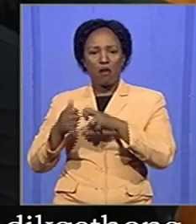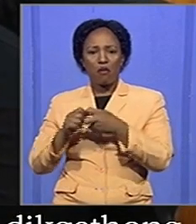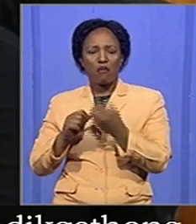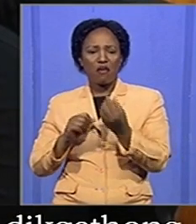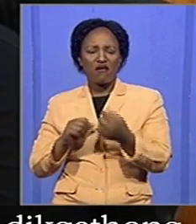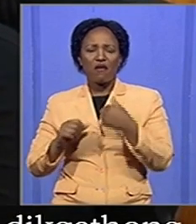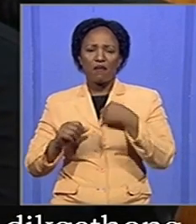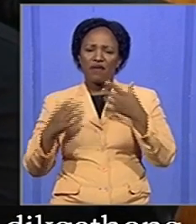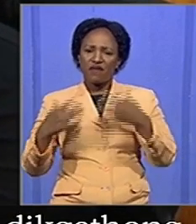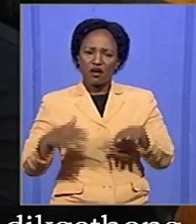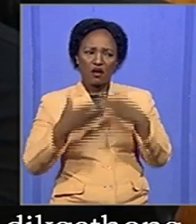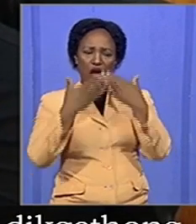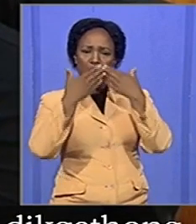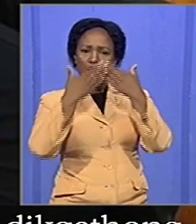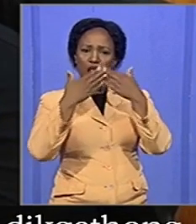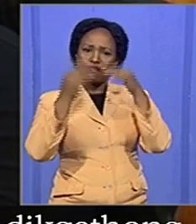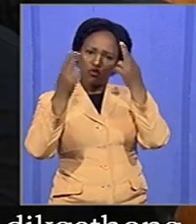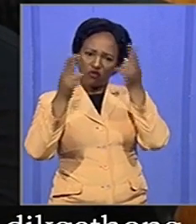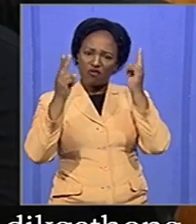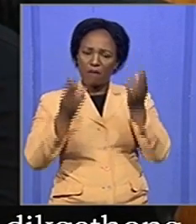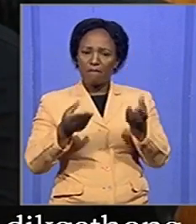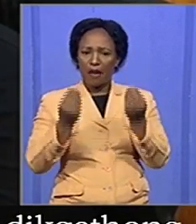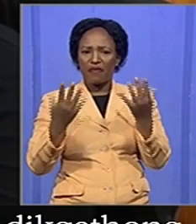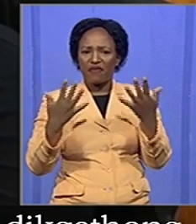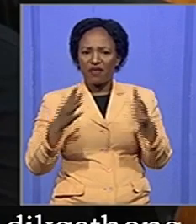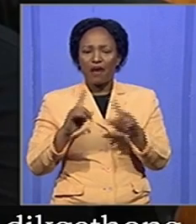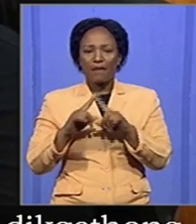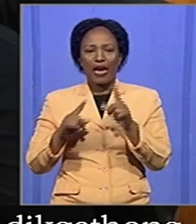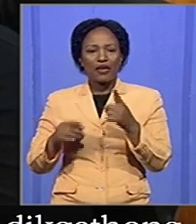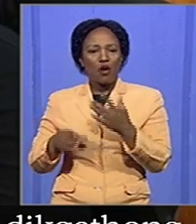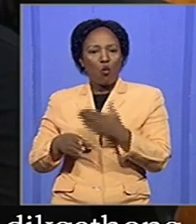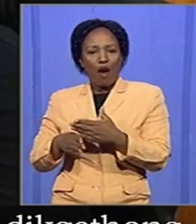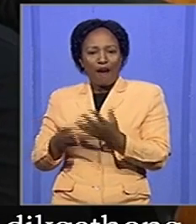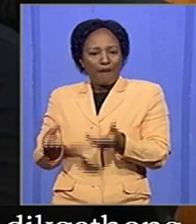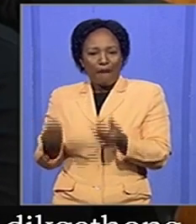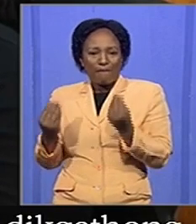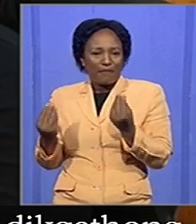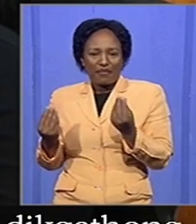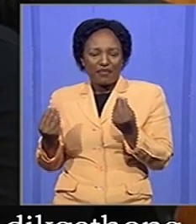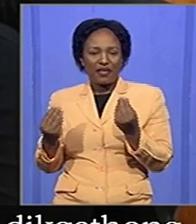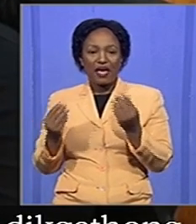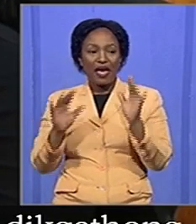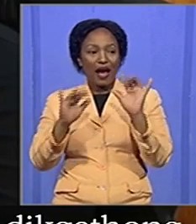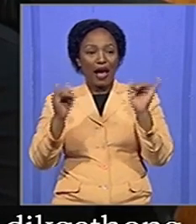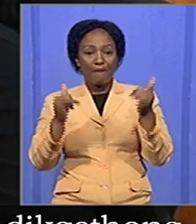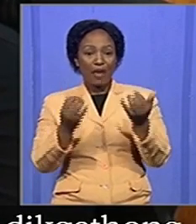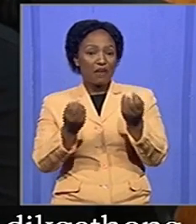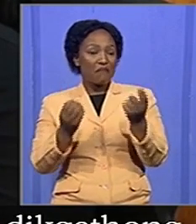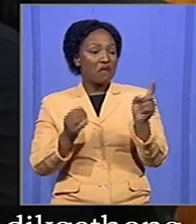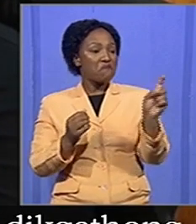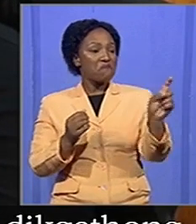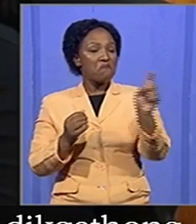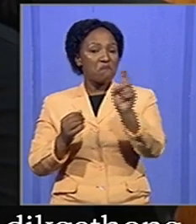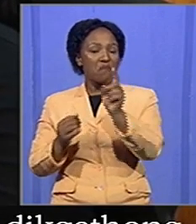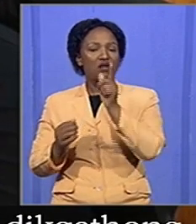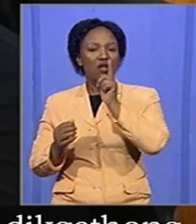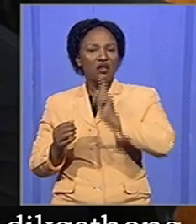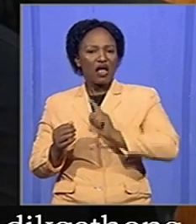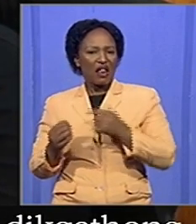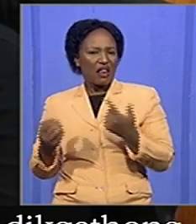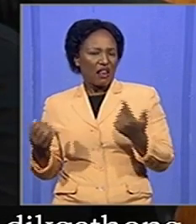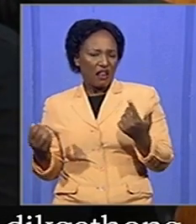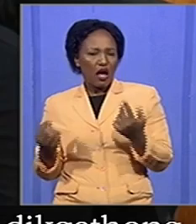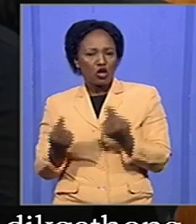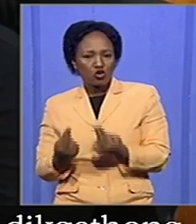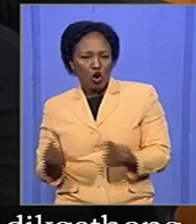ko university mara ha ke fumane mosebetsi hobane di-company tse ngata di njwetsa gore ha bana